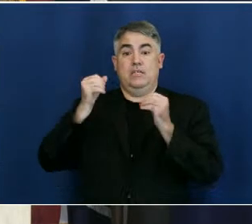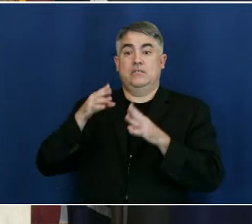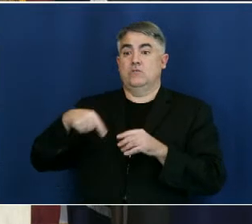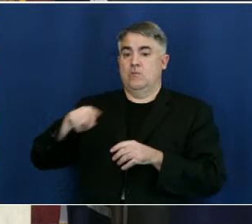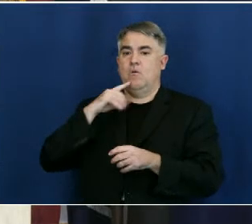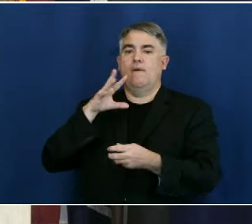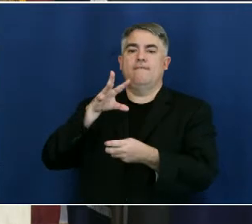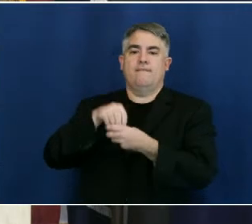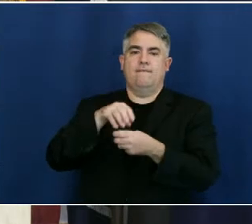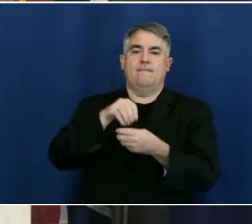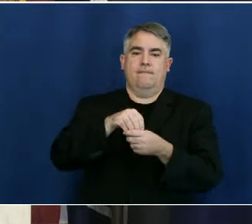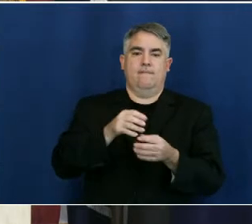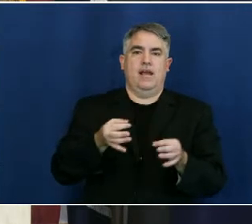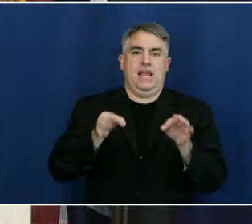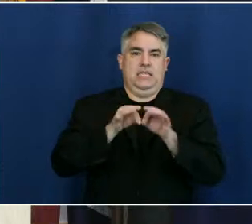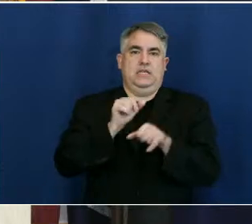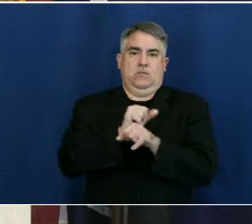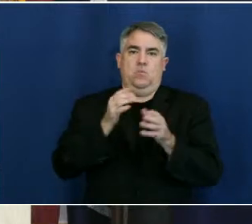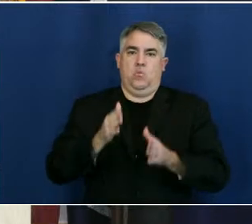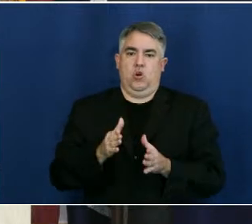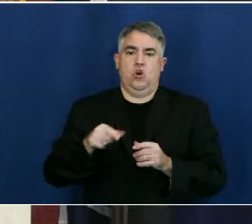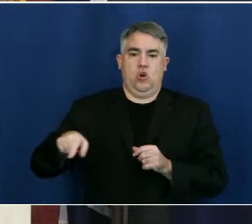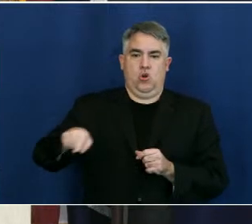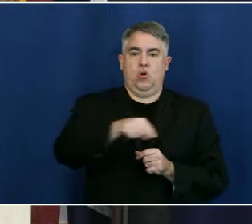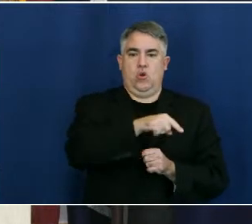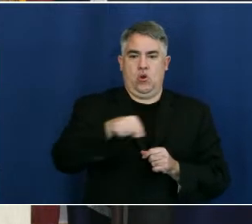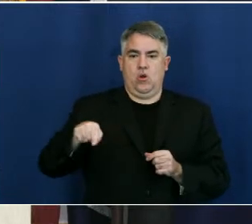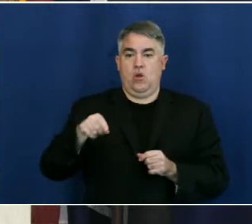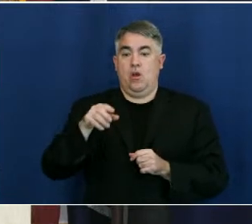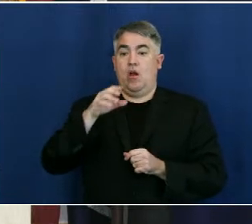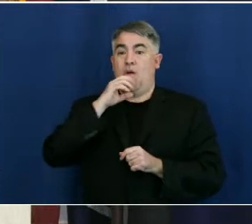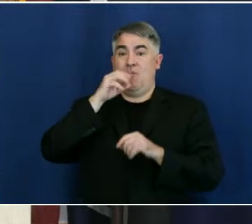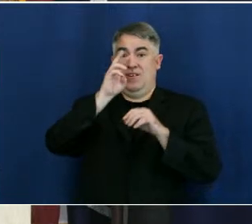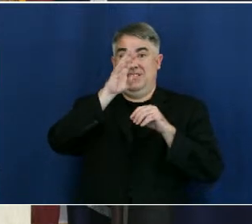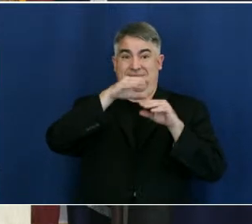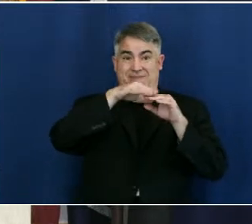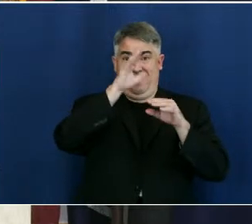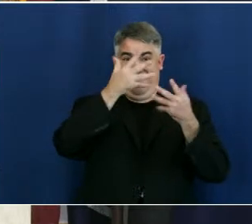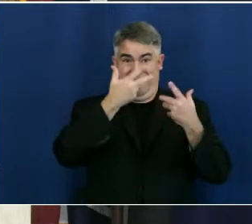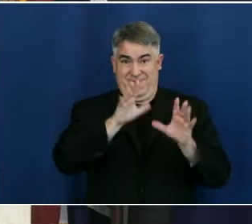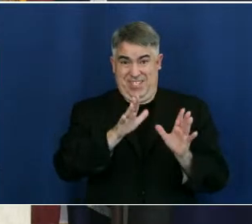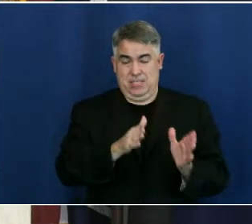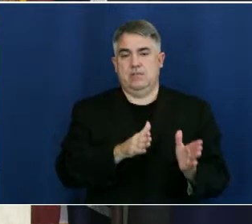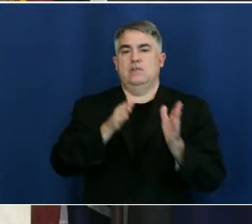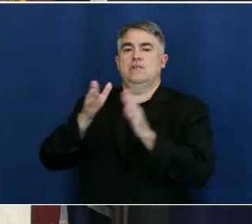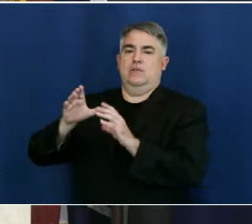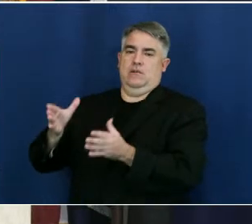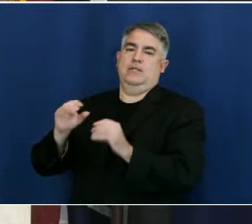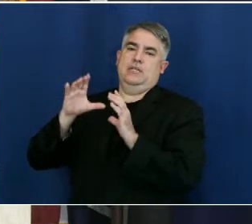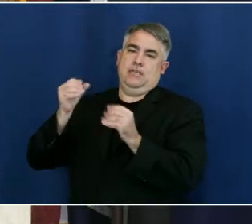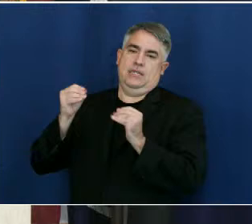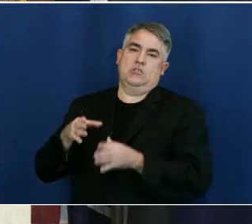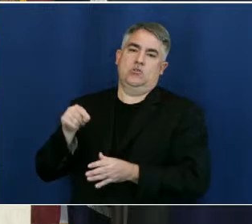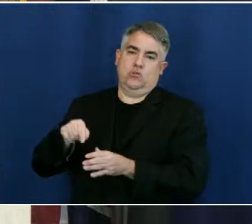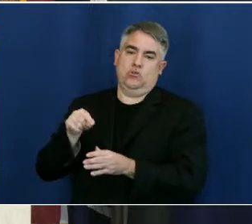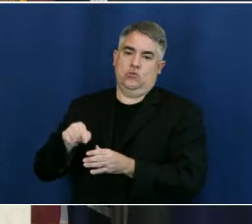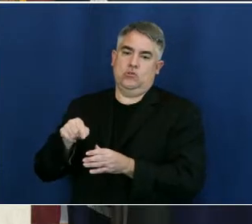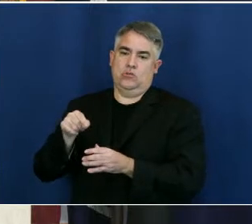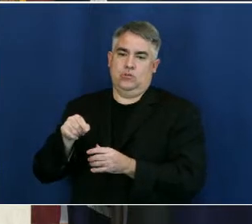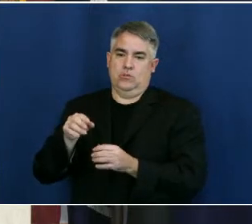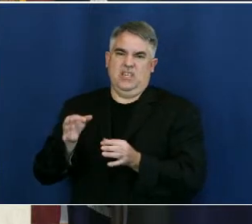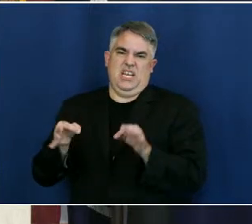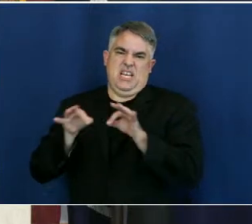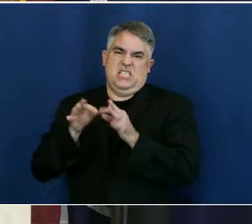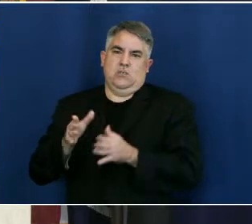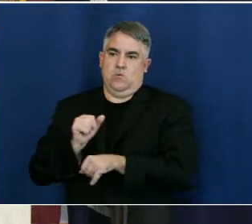workers, and the minute that we have any slack in our system presently doing seniors 65 and older, then we will stand